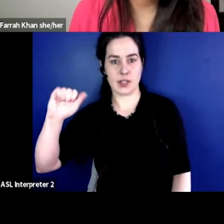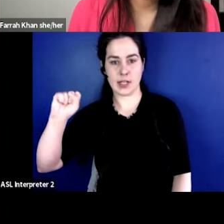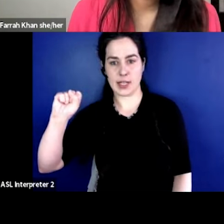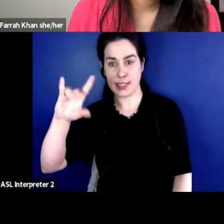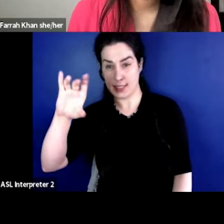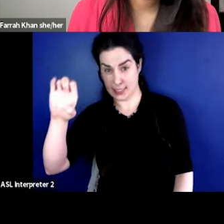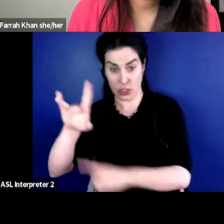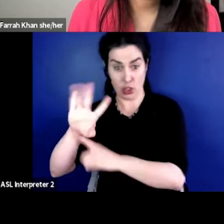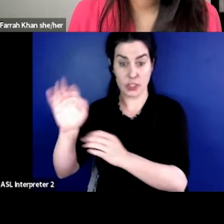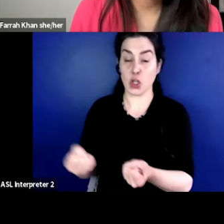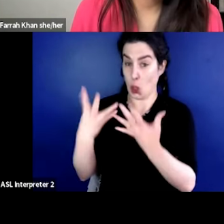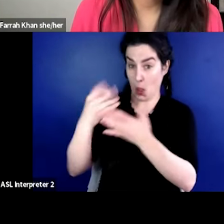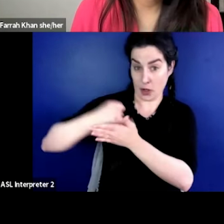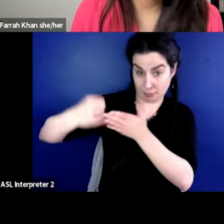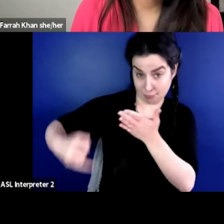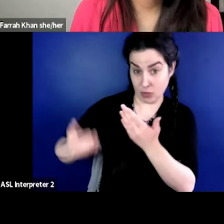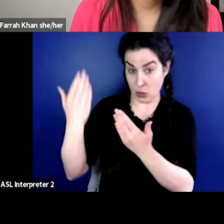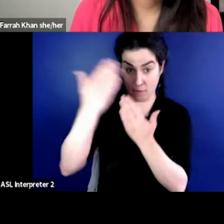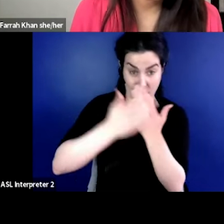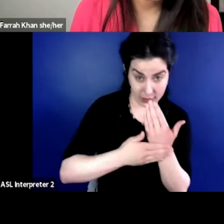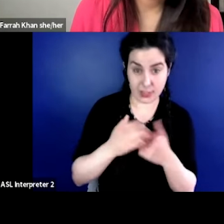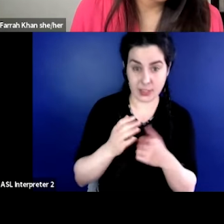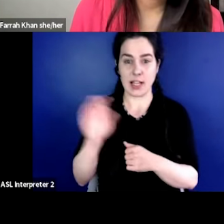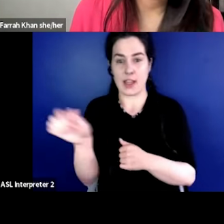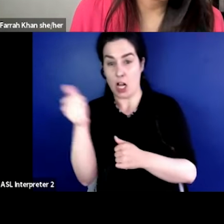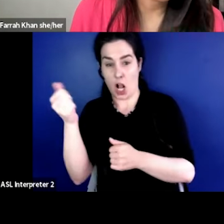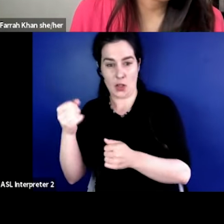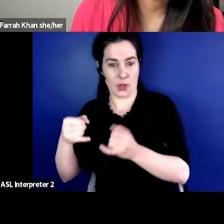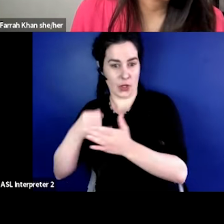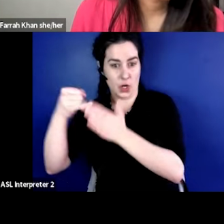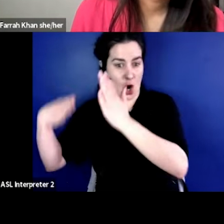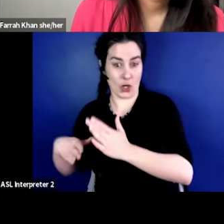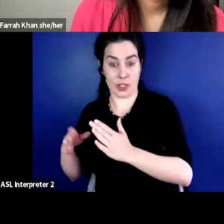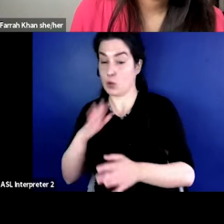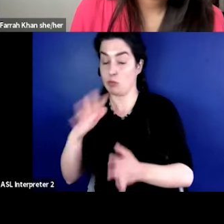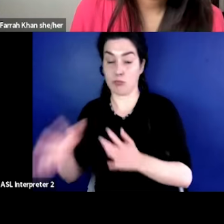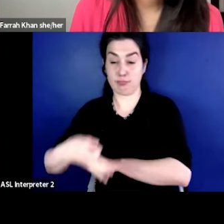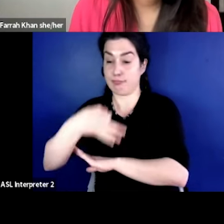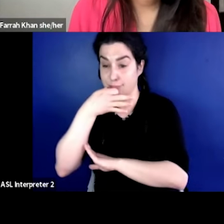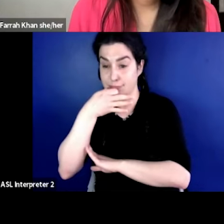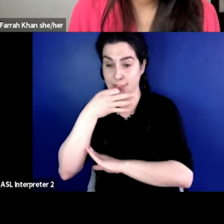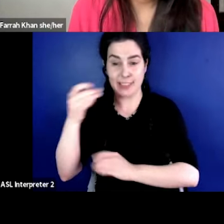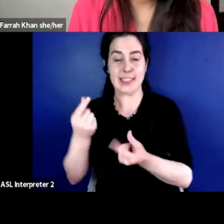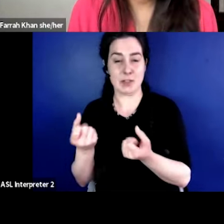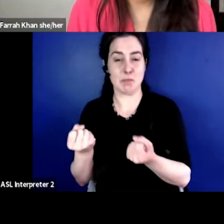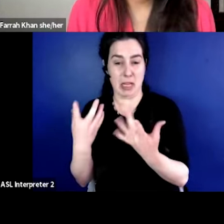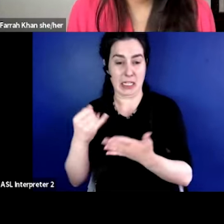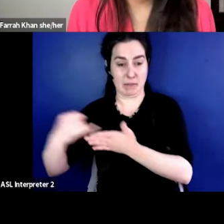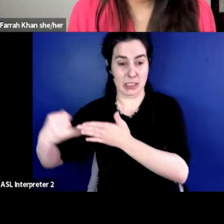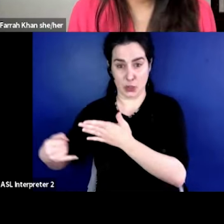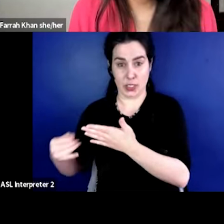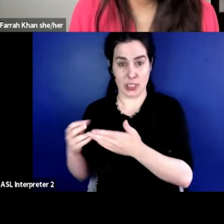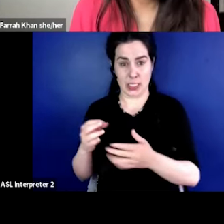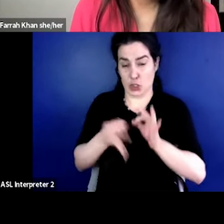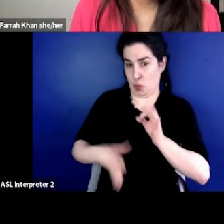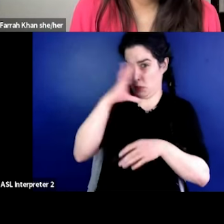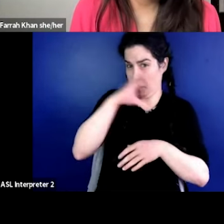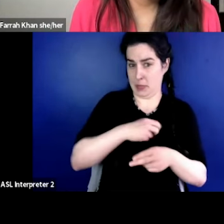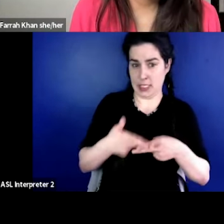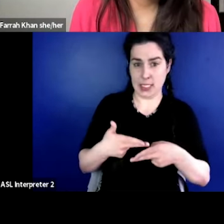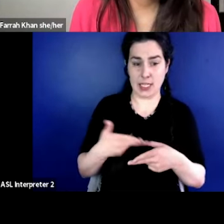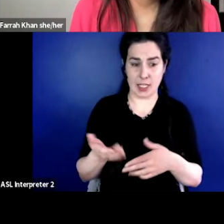Arzu, who created a lot of the illustrations, both very talented artists. Another thing that we did, I think it's really important, is looking at